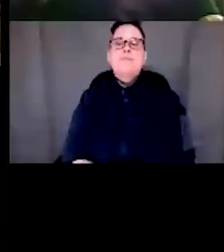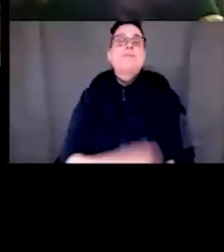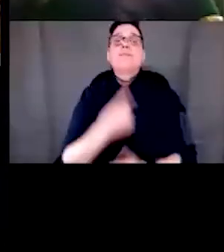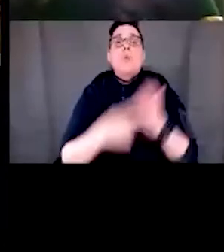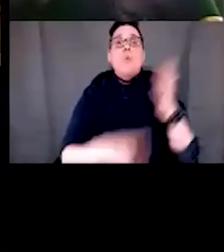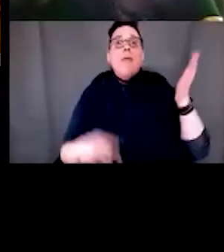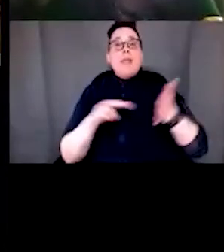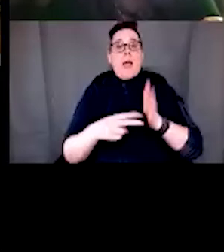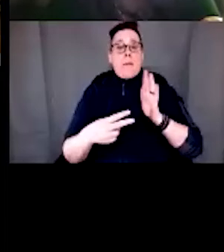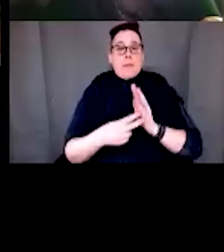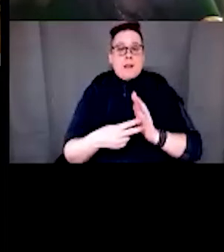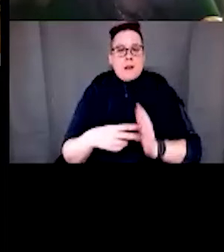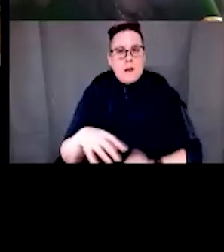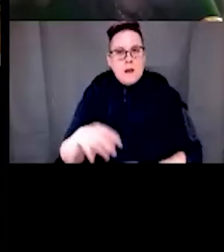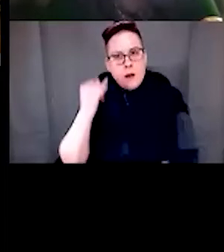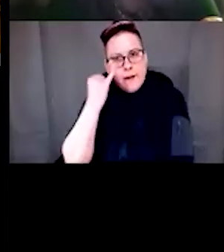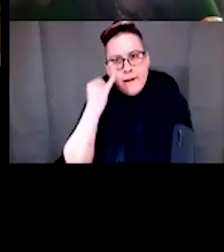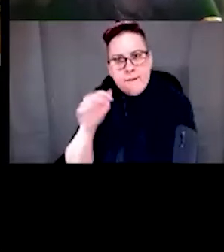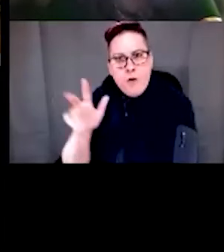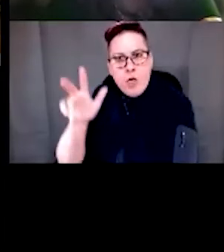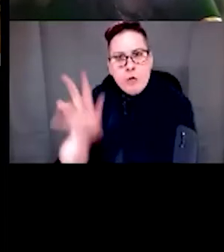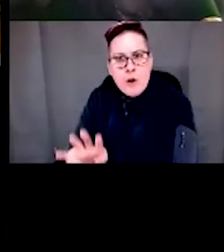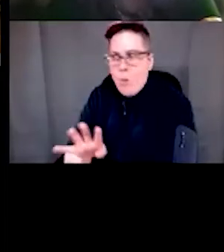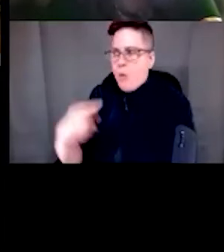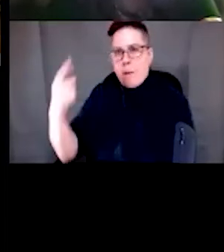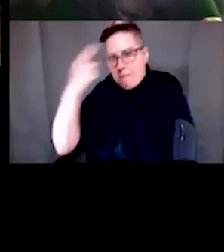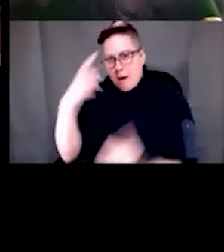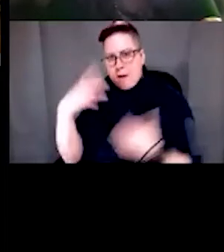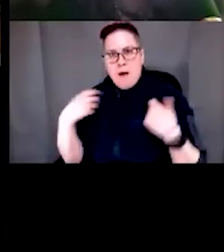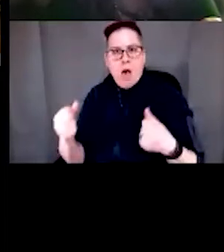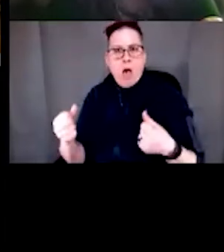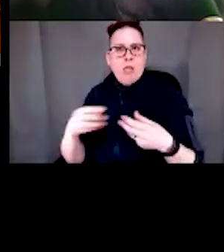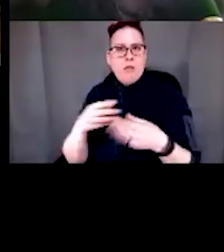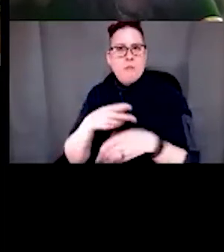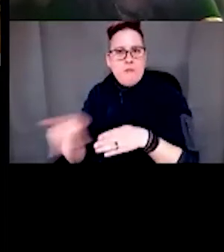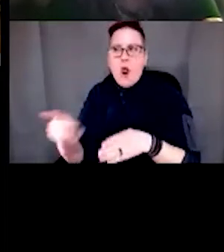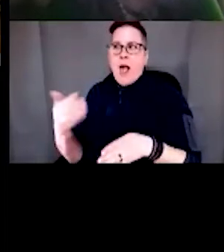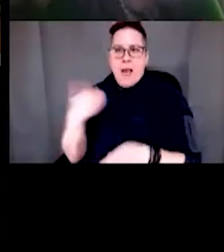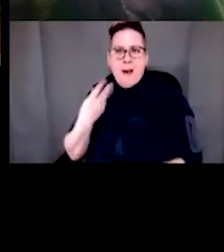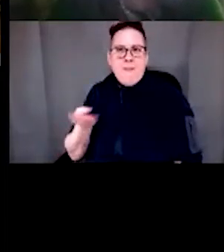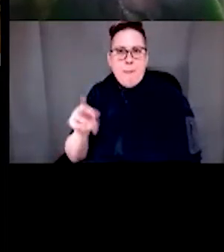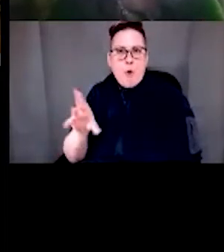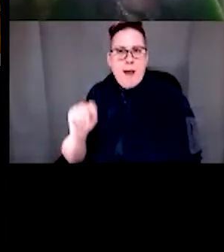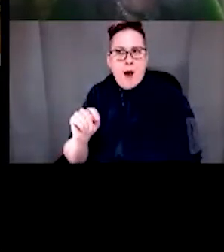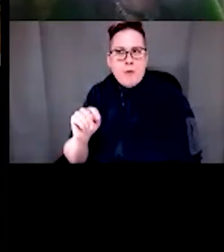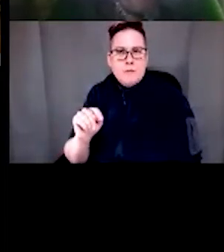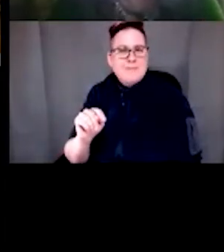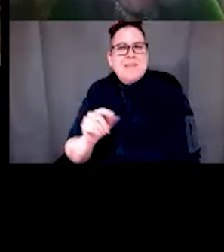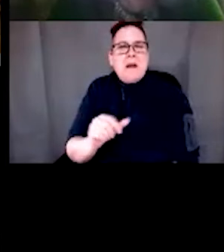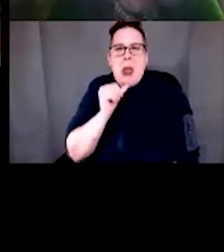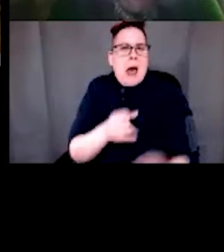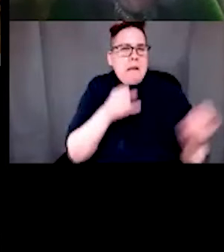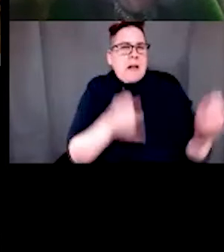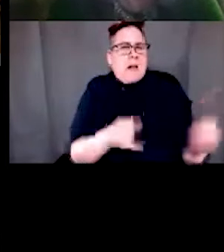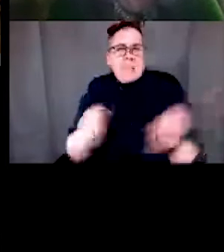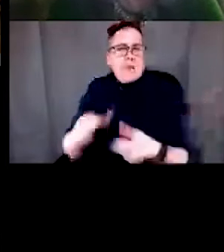is that if 3/4 of mental health practitioners are experiencing signs of burnout, this can't just be an individual problem. And of